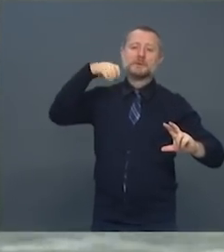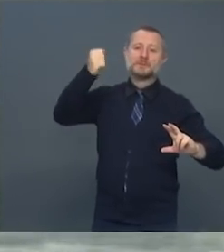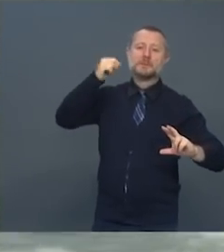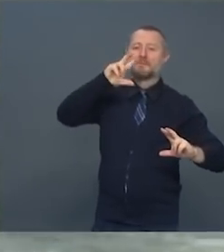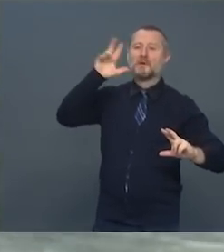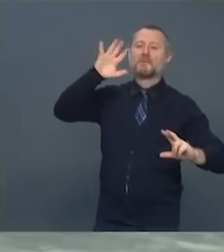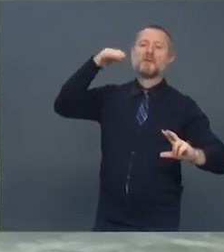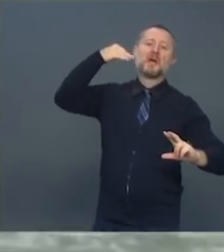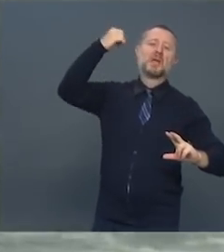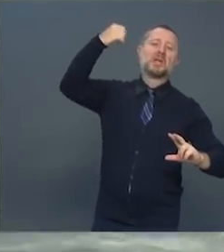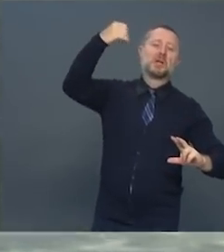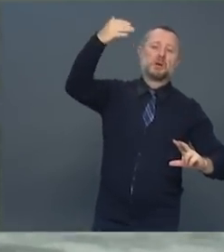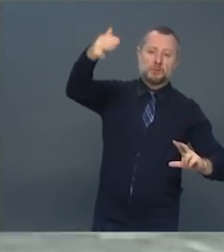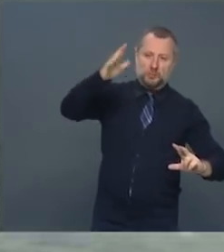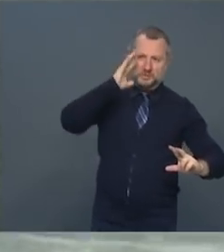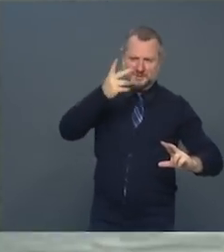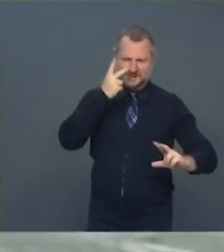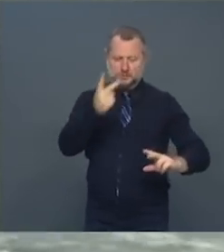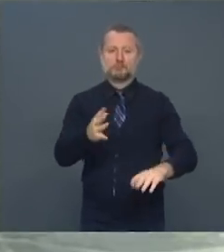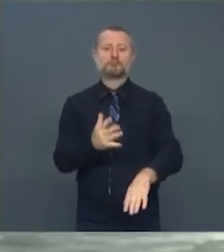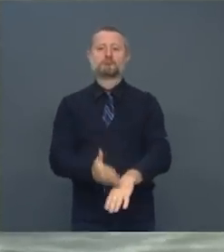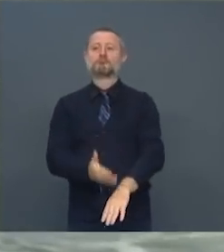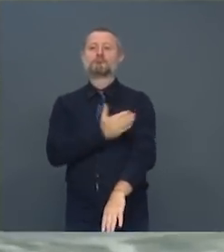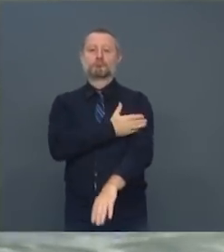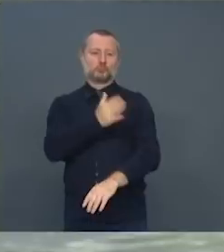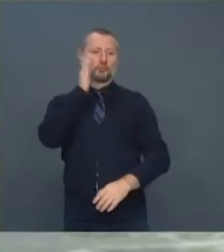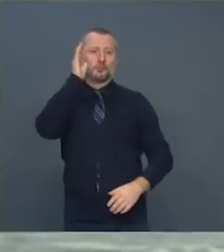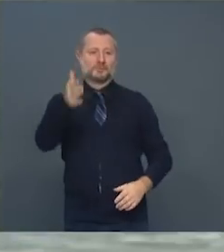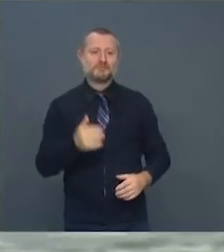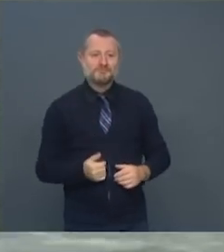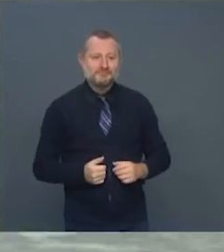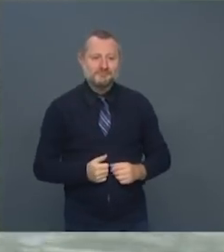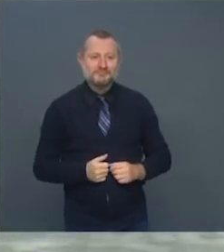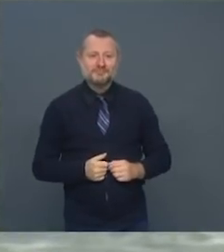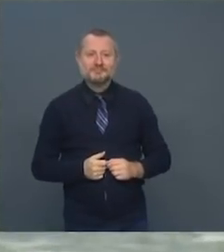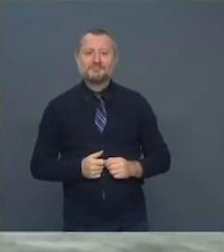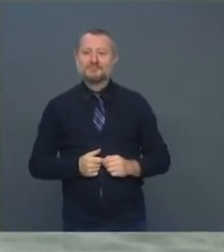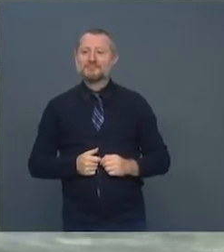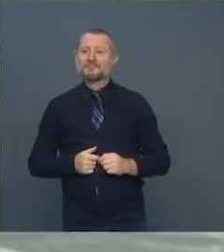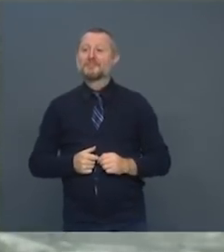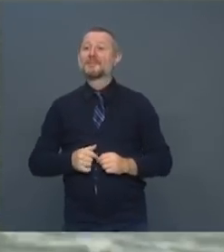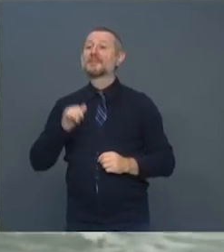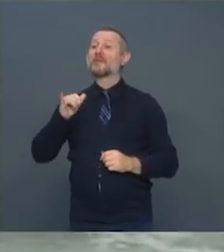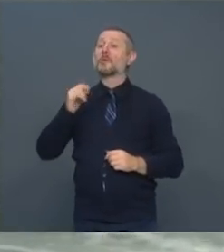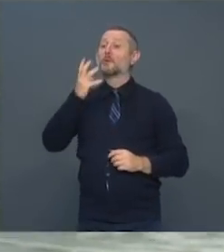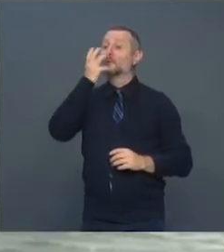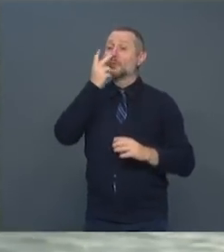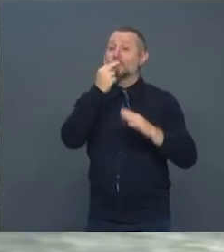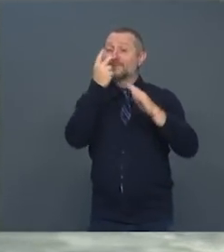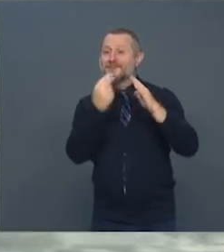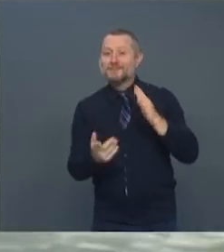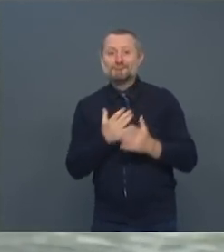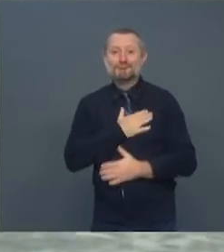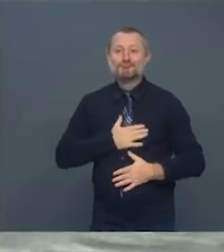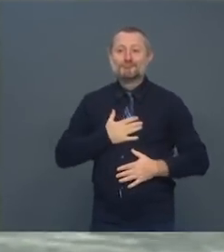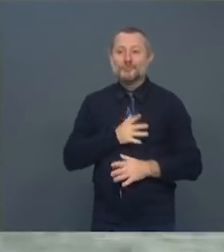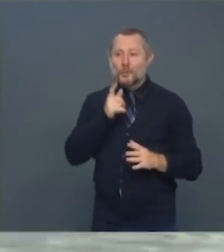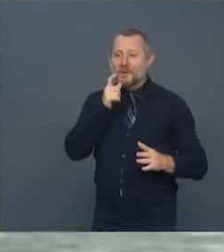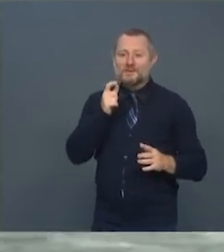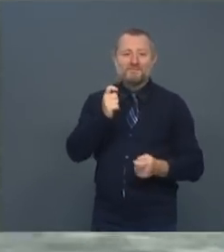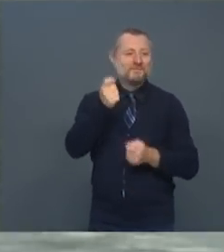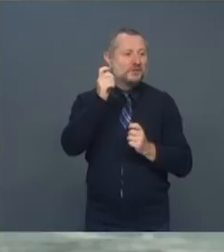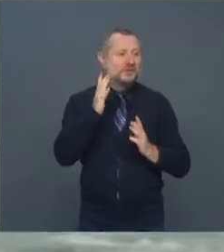them years from now. The divers and the people who fish and